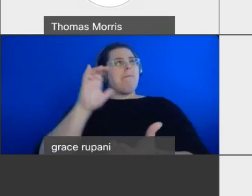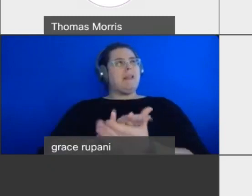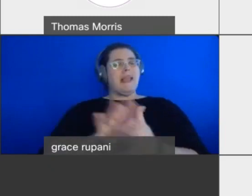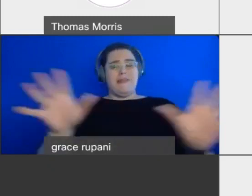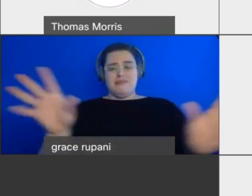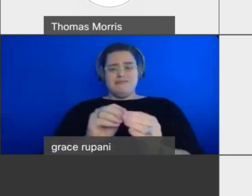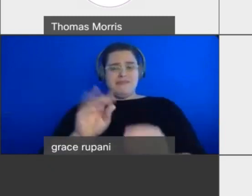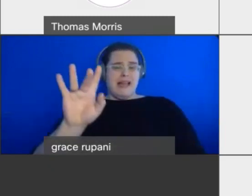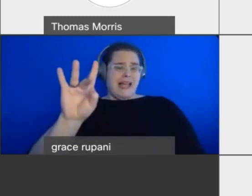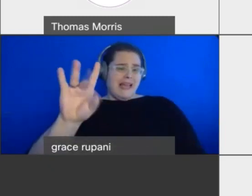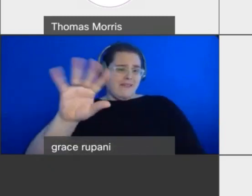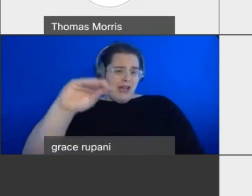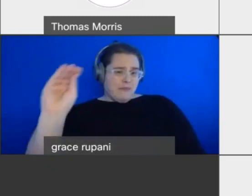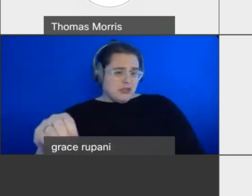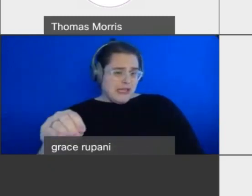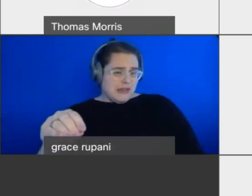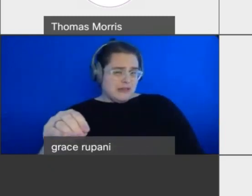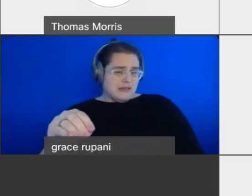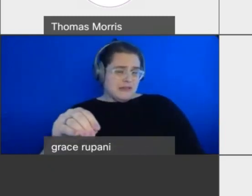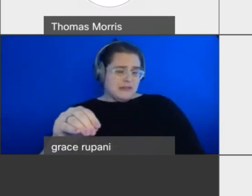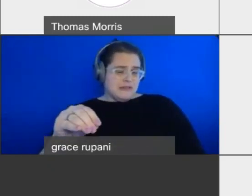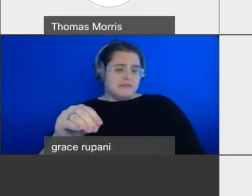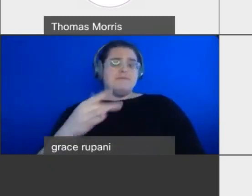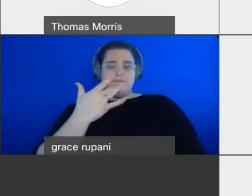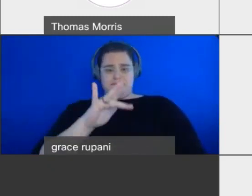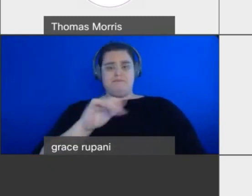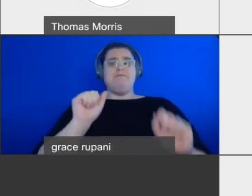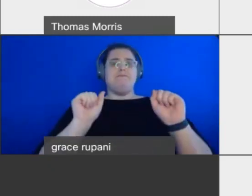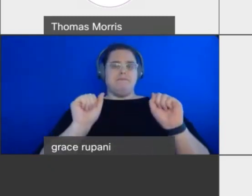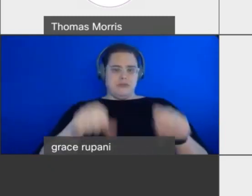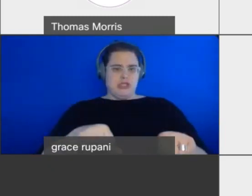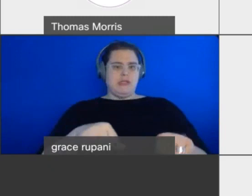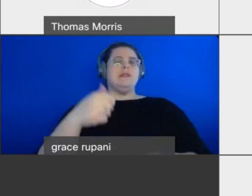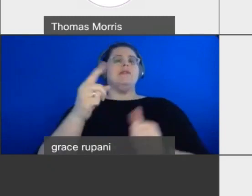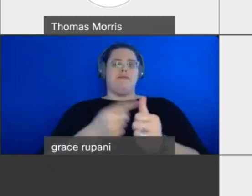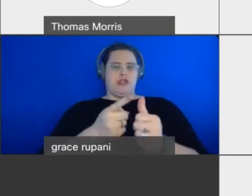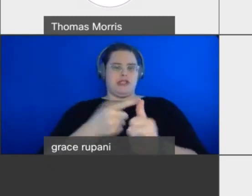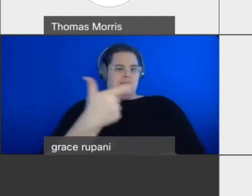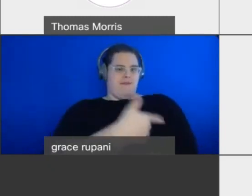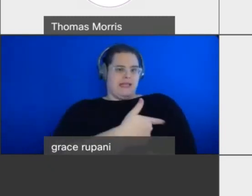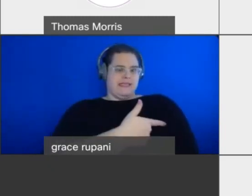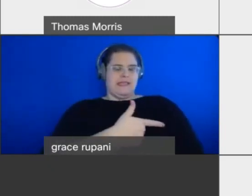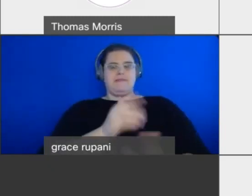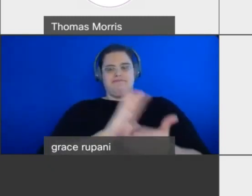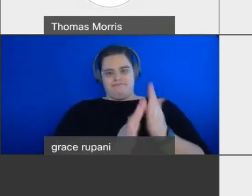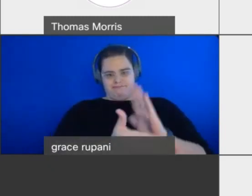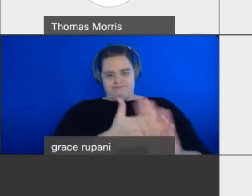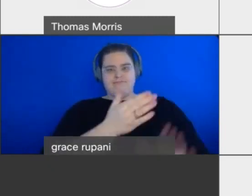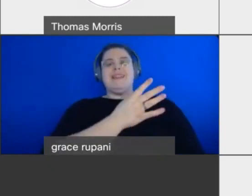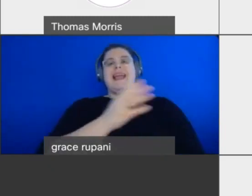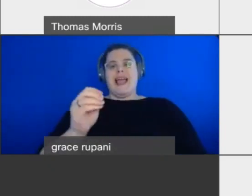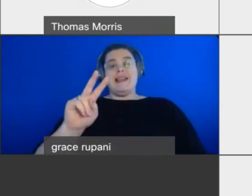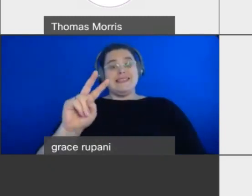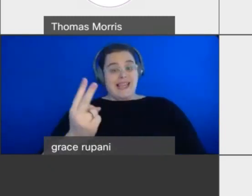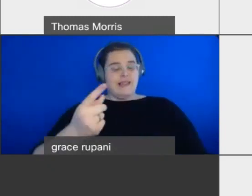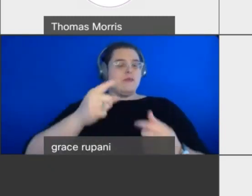those placements were able to benefit from the first vaccine, and they will be getting the second next